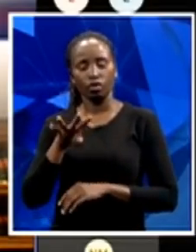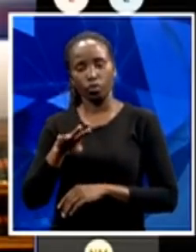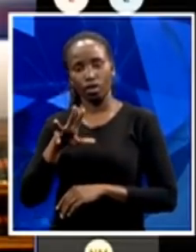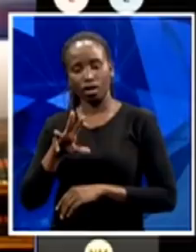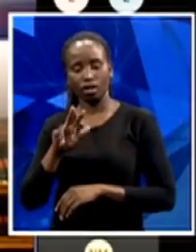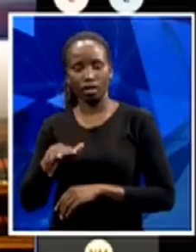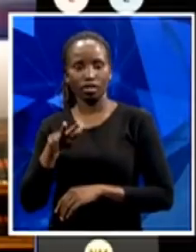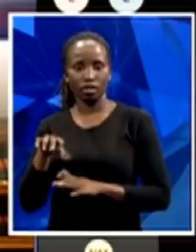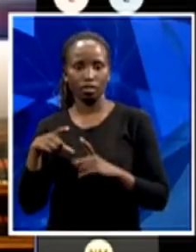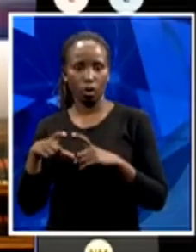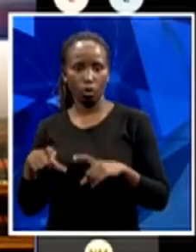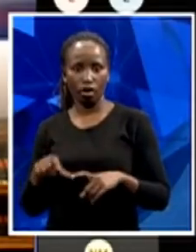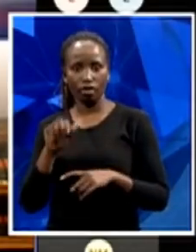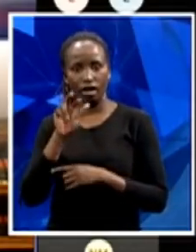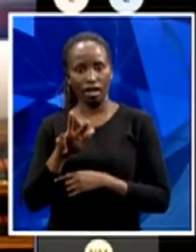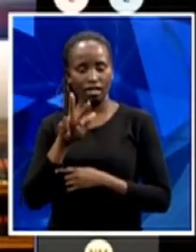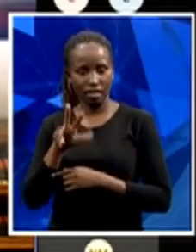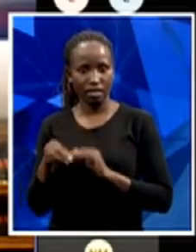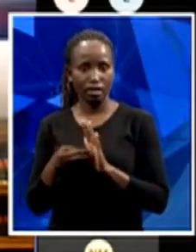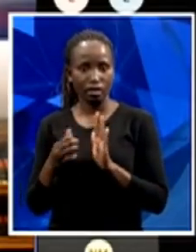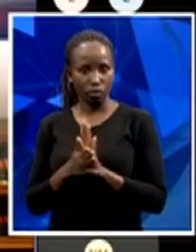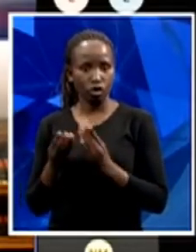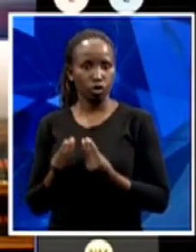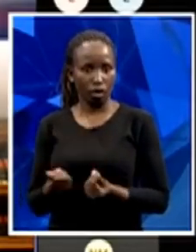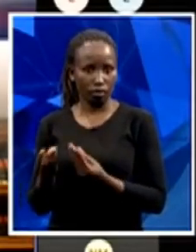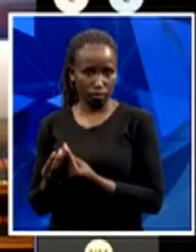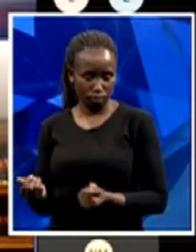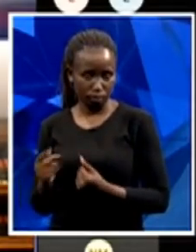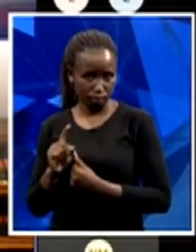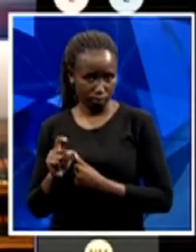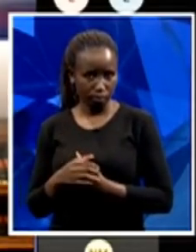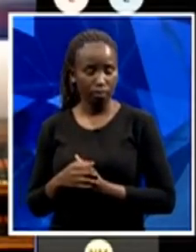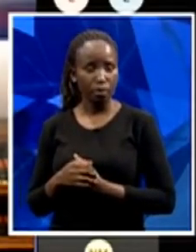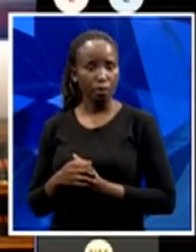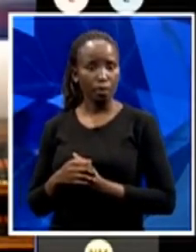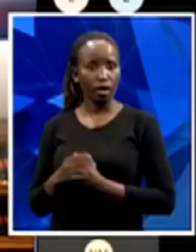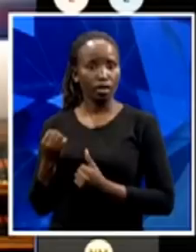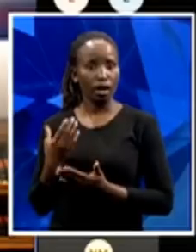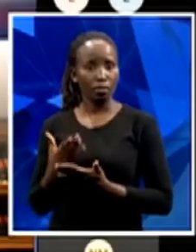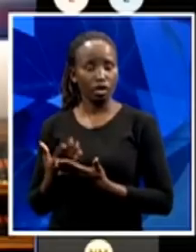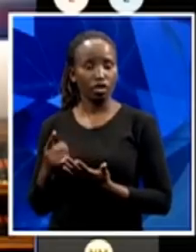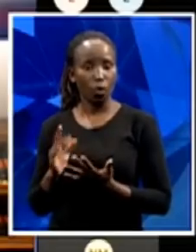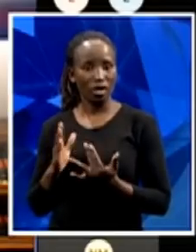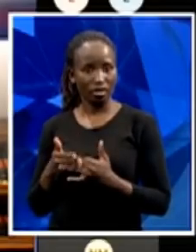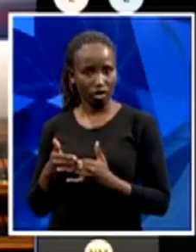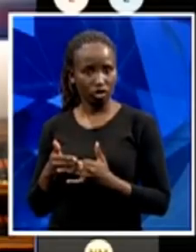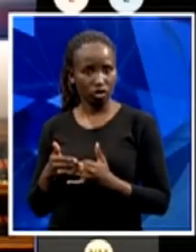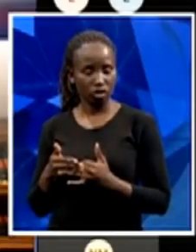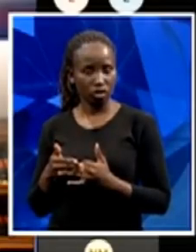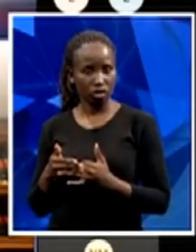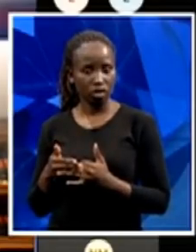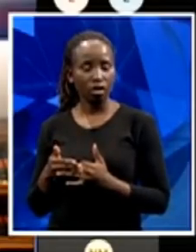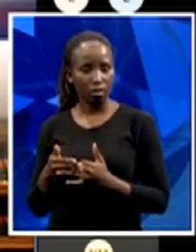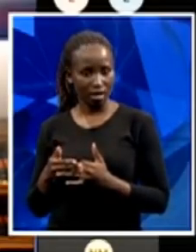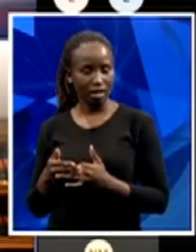observation, that the application for intervention, if it is brought on an urgent basis, must satisfy the